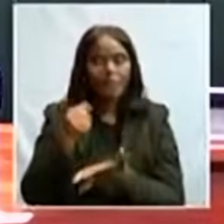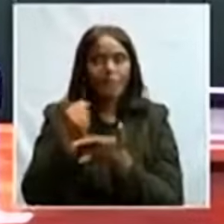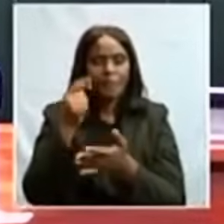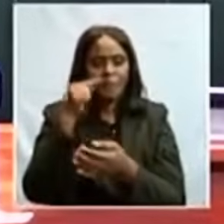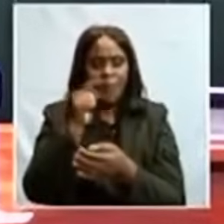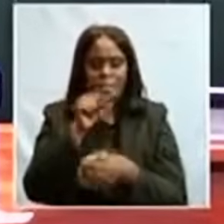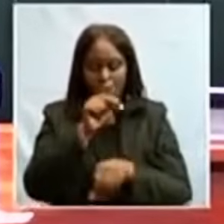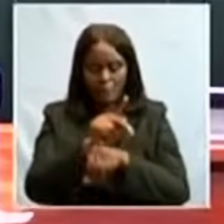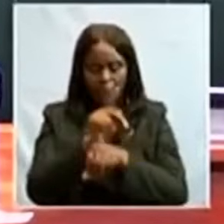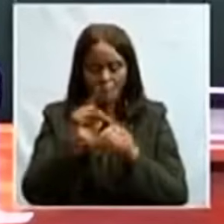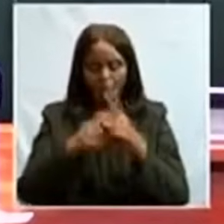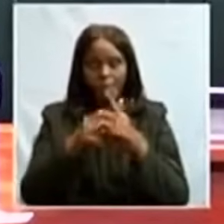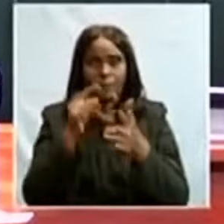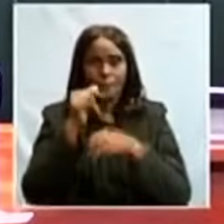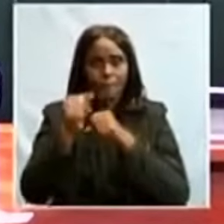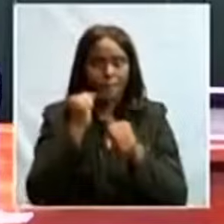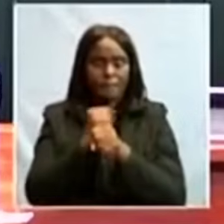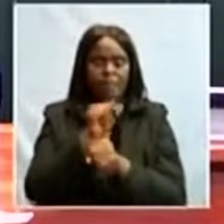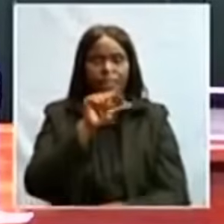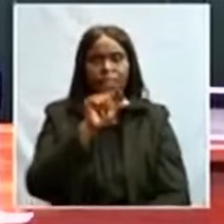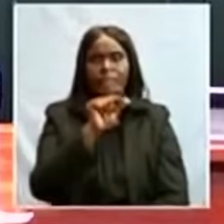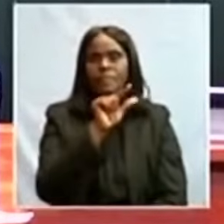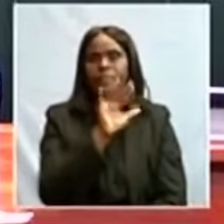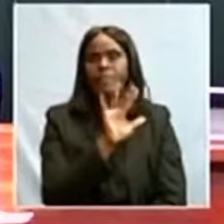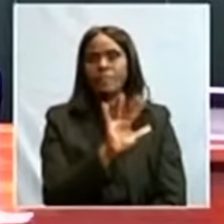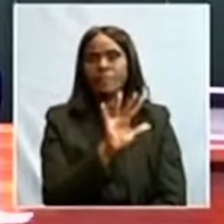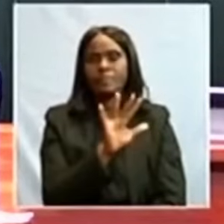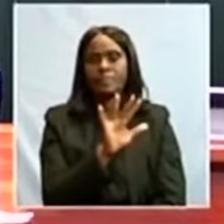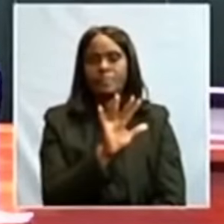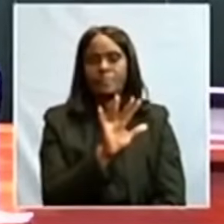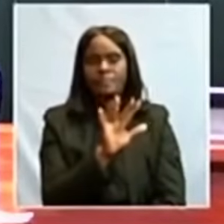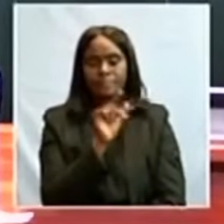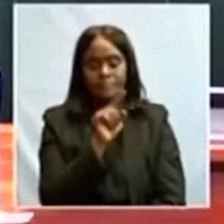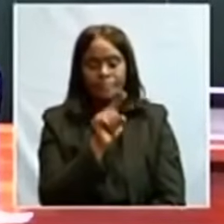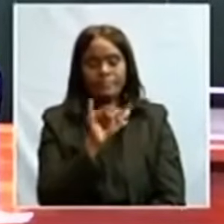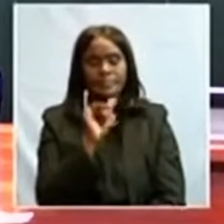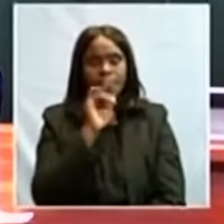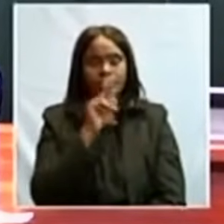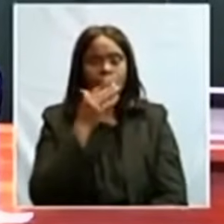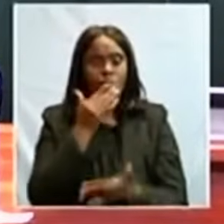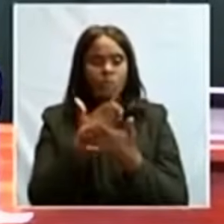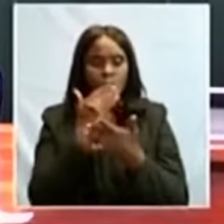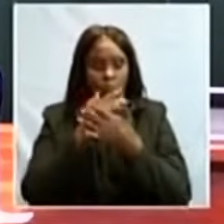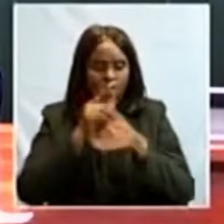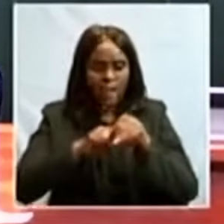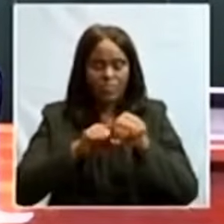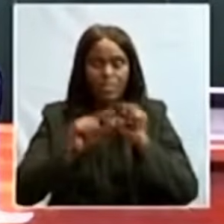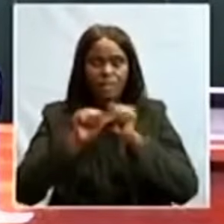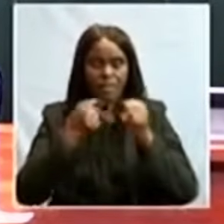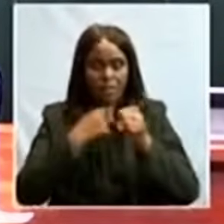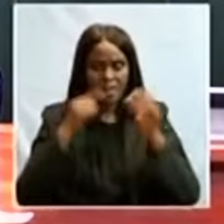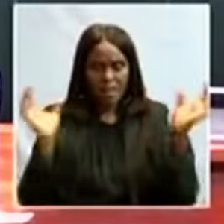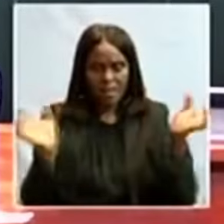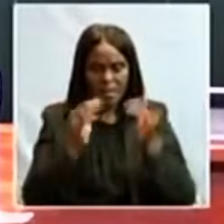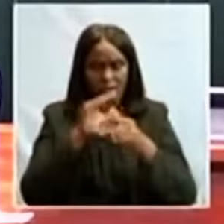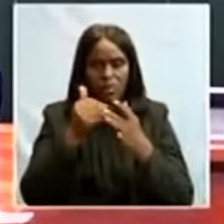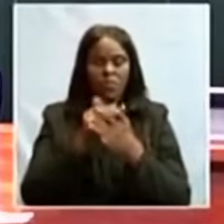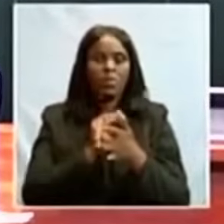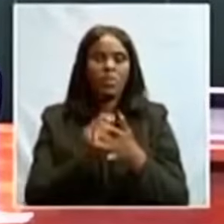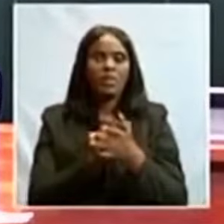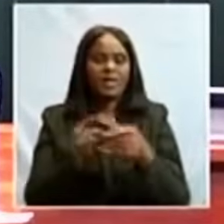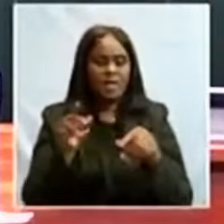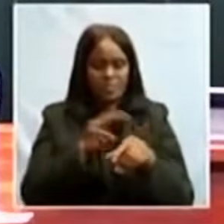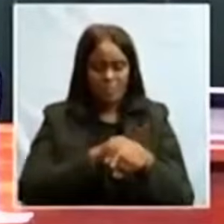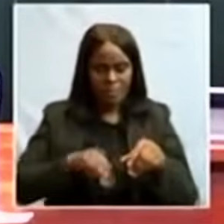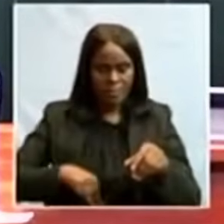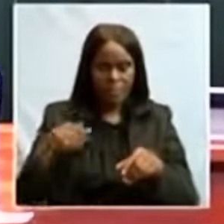project starting the year 2025. Thus, during this break, I encourage all of us,